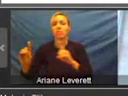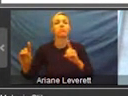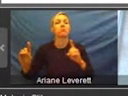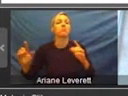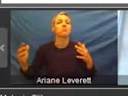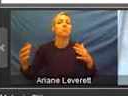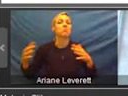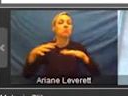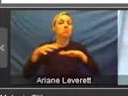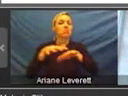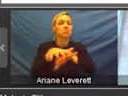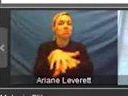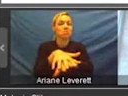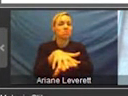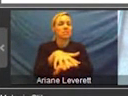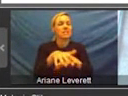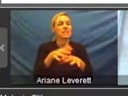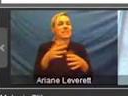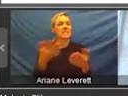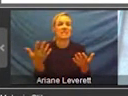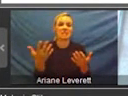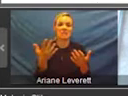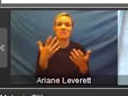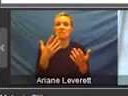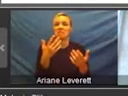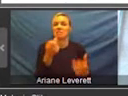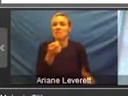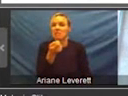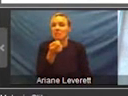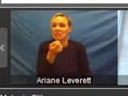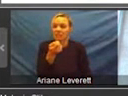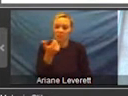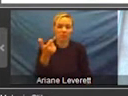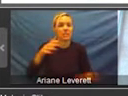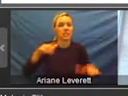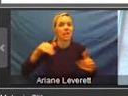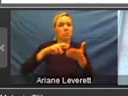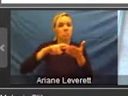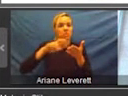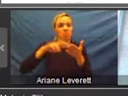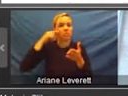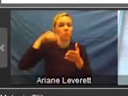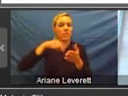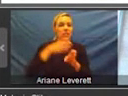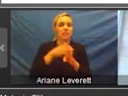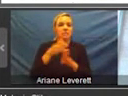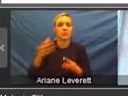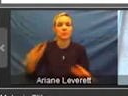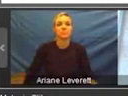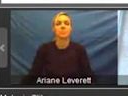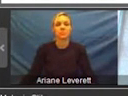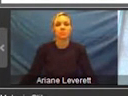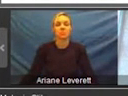presentation, is rather thin at the research base for this specific area.